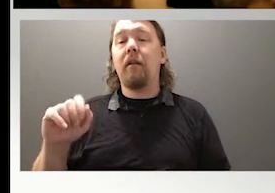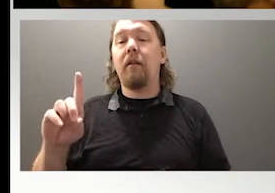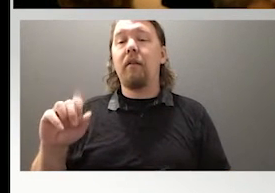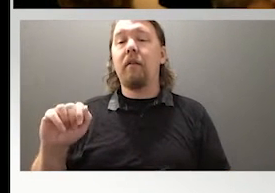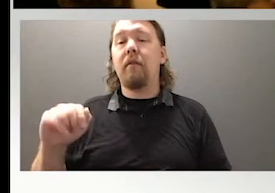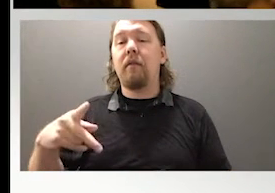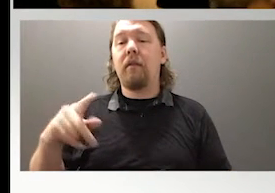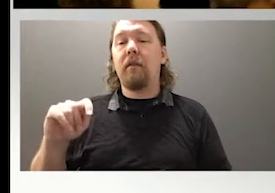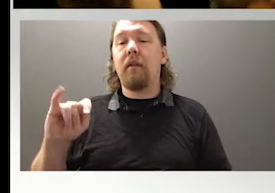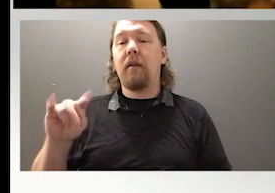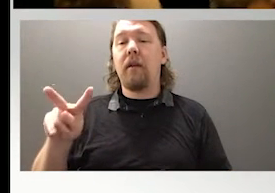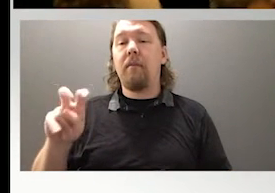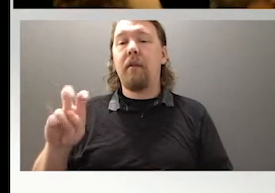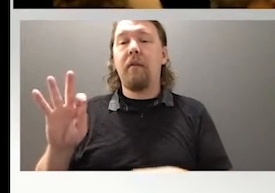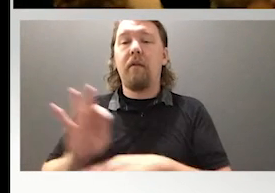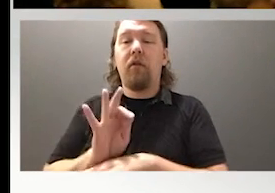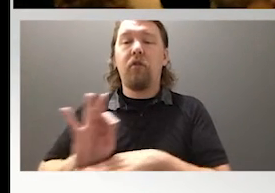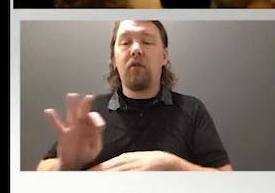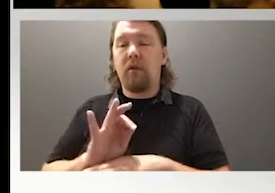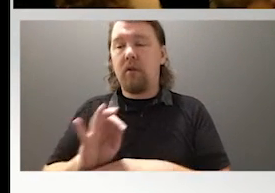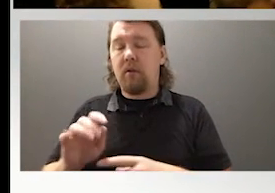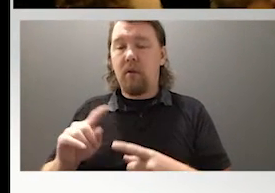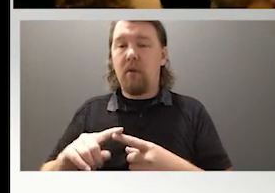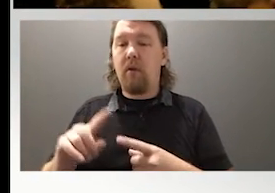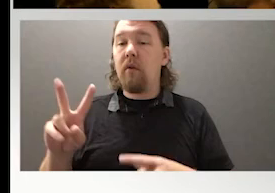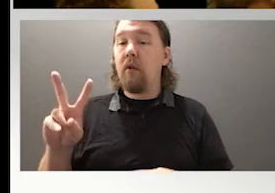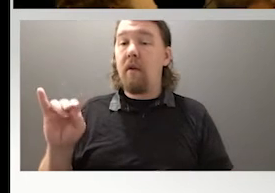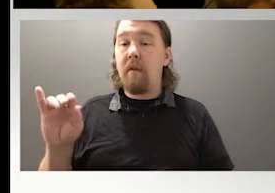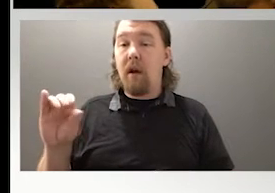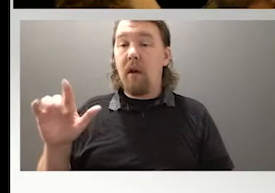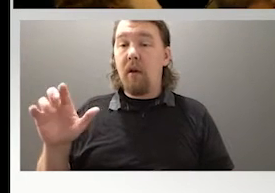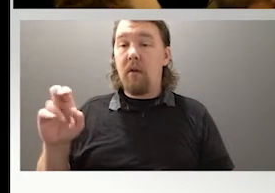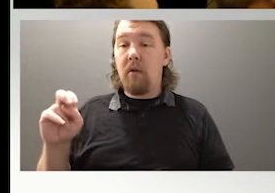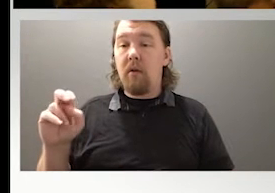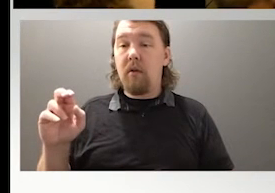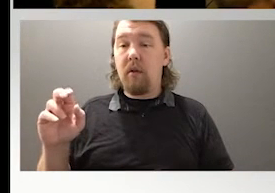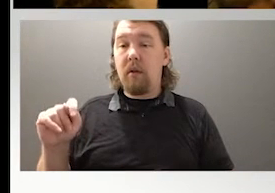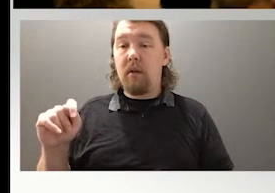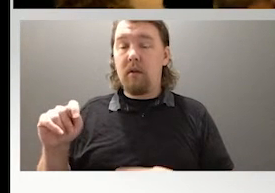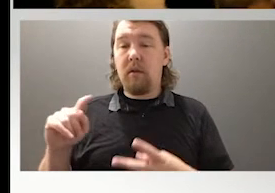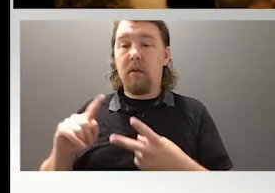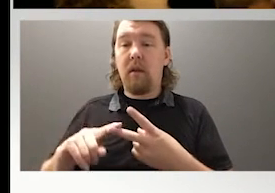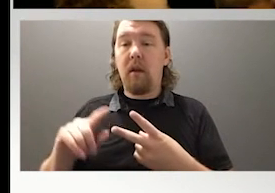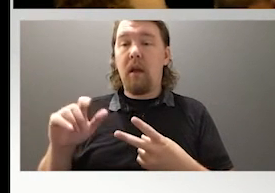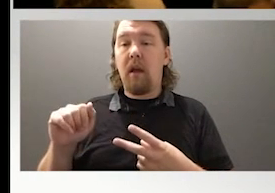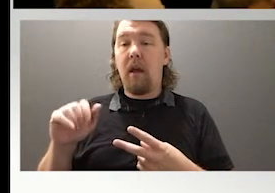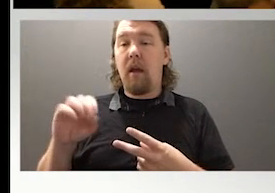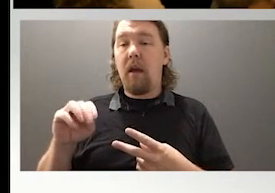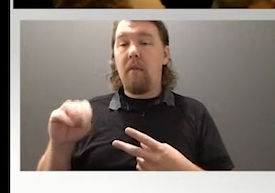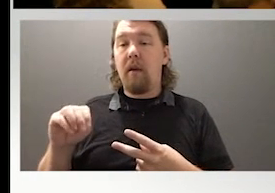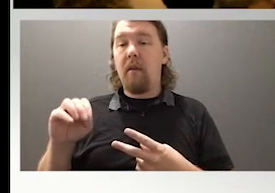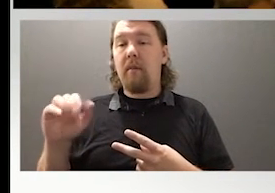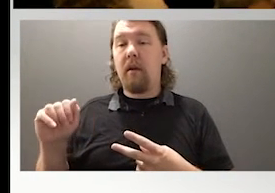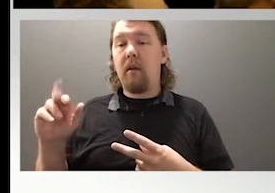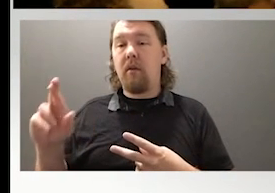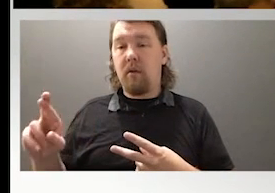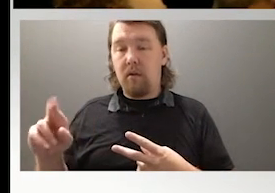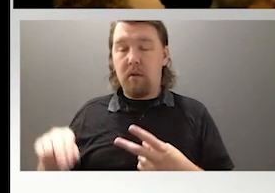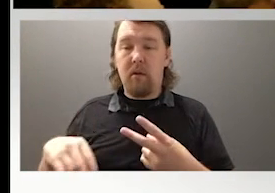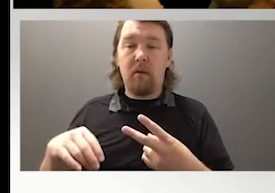and examples of those include the Vineland, the AAMR, Adaptive Behavior